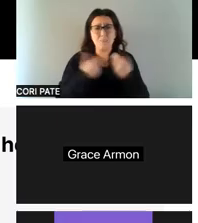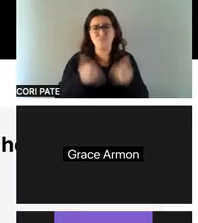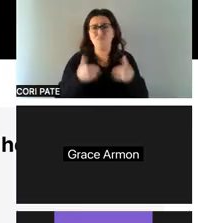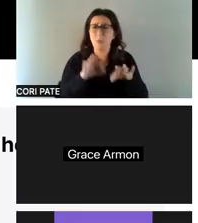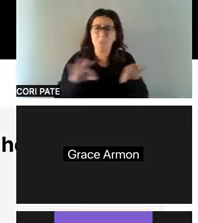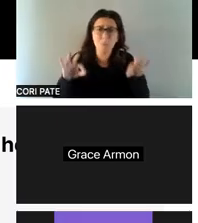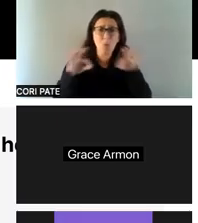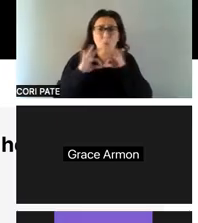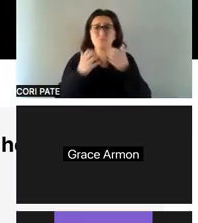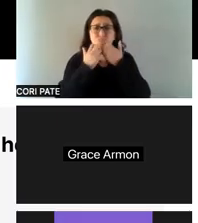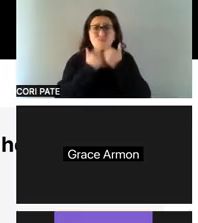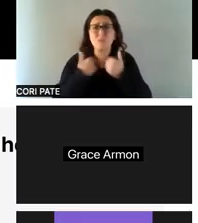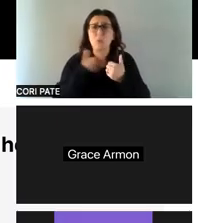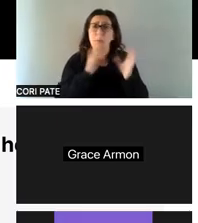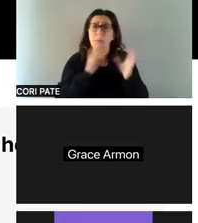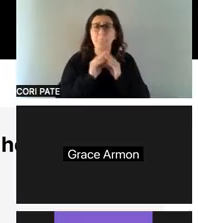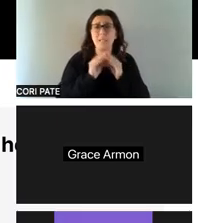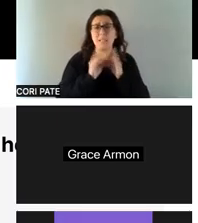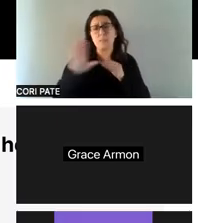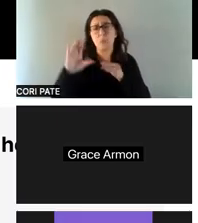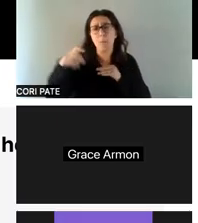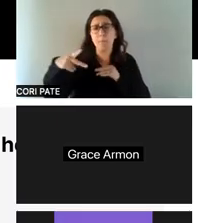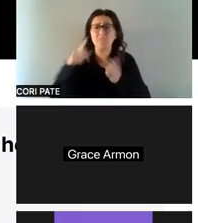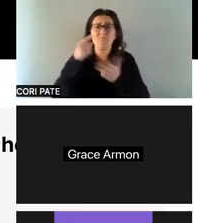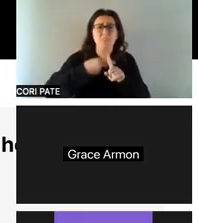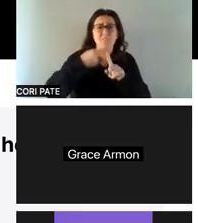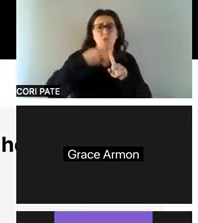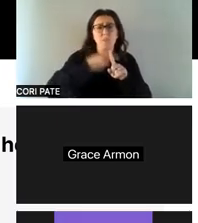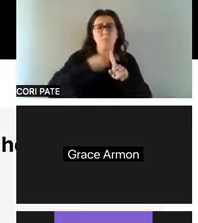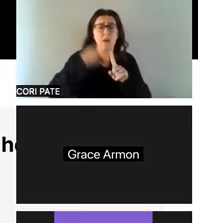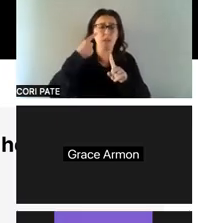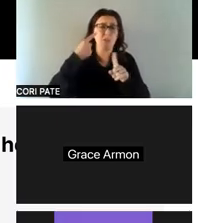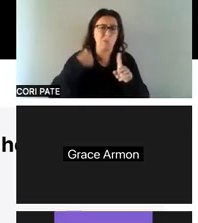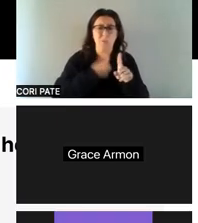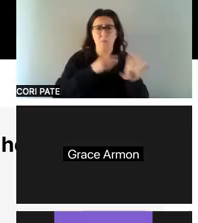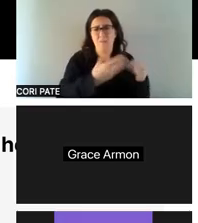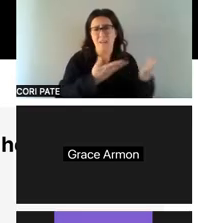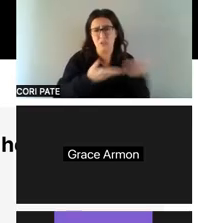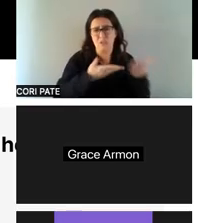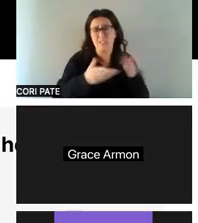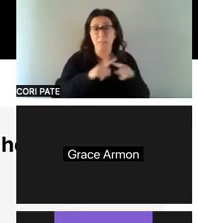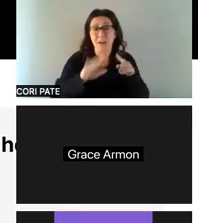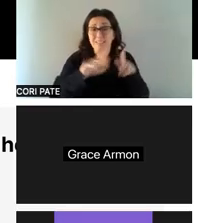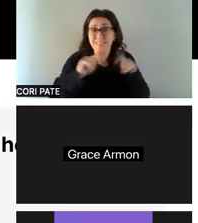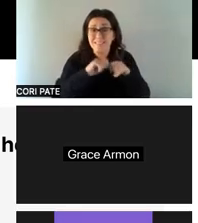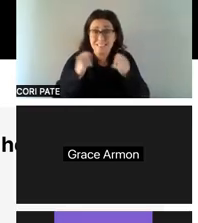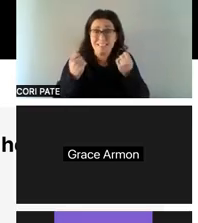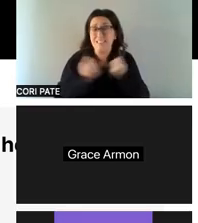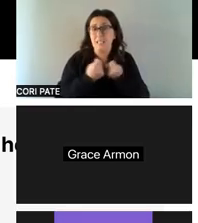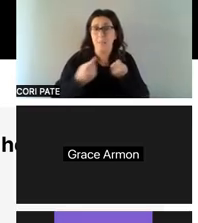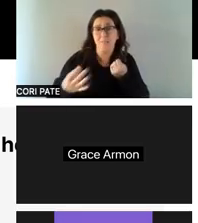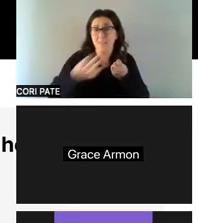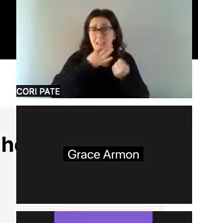meet for our COPs monthly. We're here to provide services, but as a team, you have a team of experts there, your